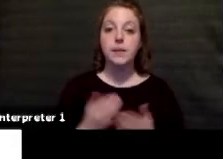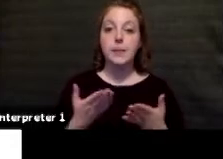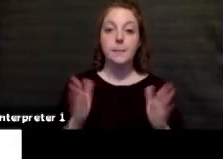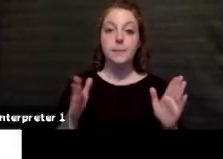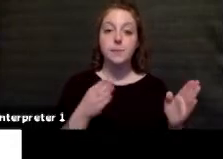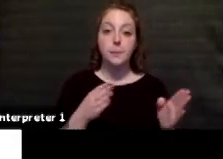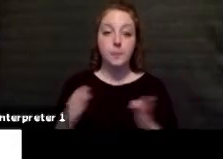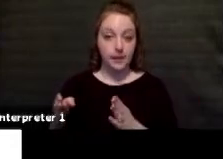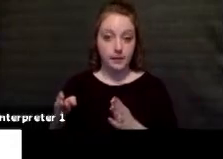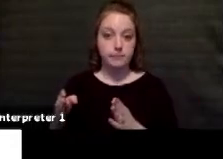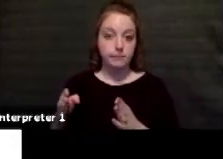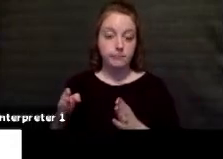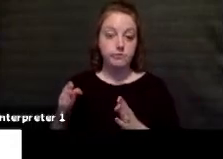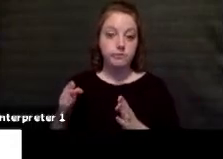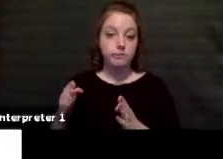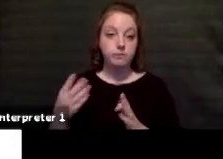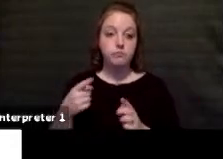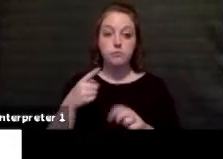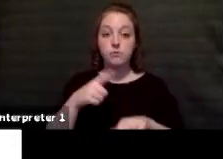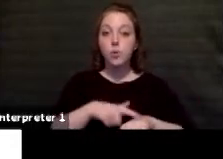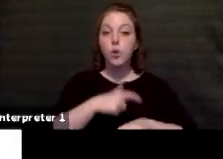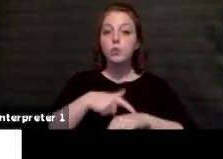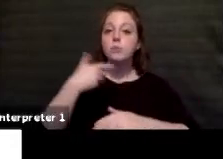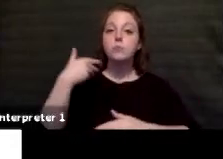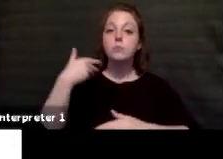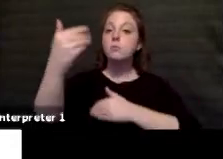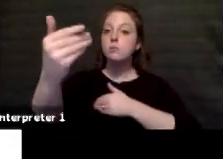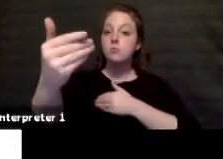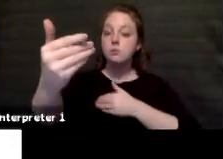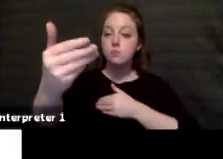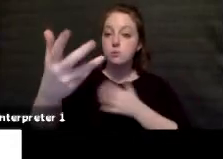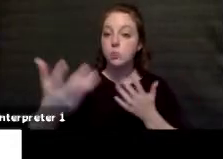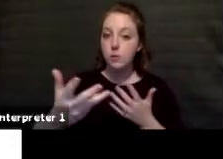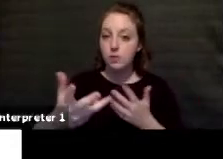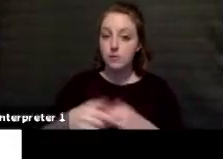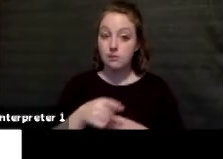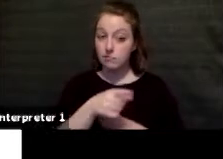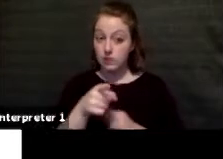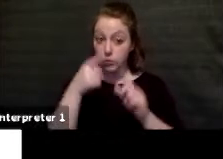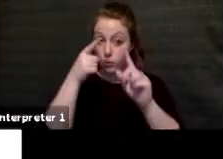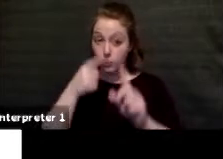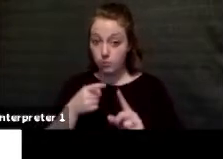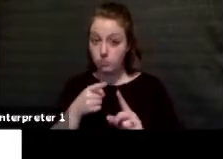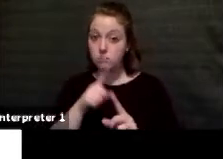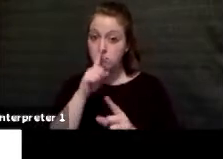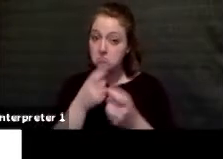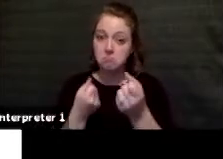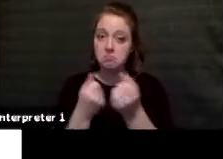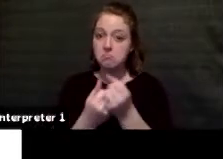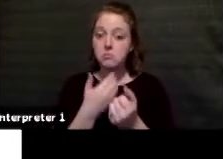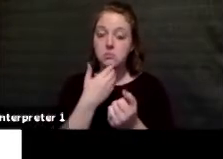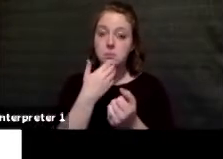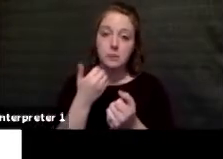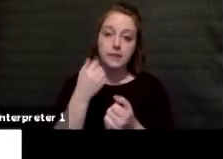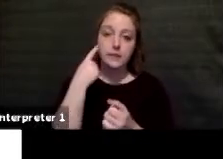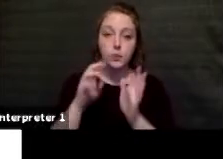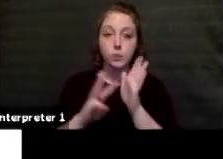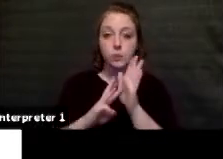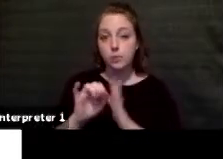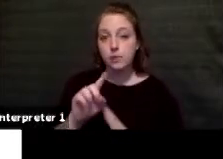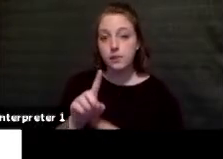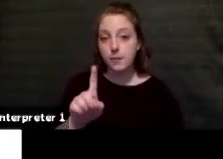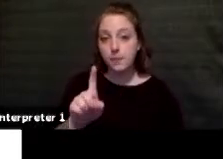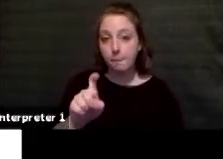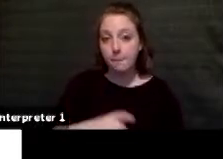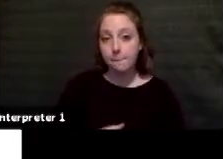vision moving forward is what is that long-term vision and ultimately are these the goals that best support facilities within Waco ISD as we move forward.